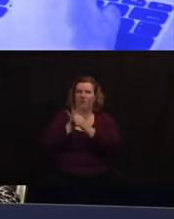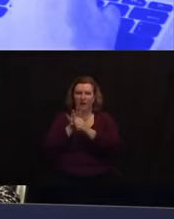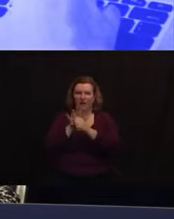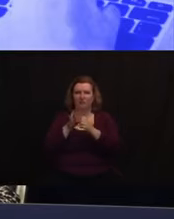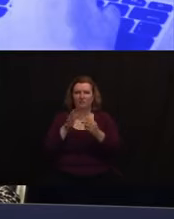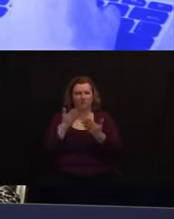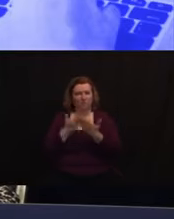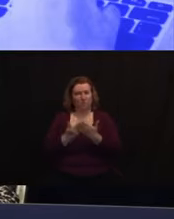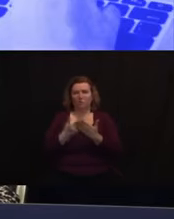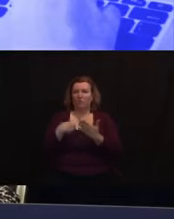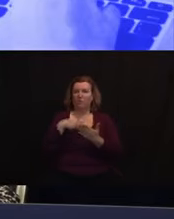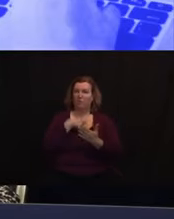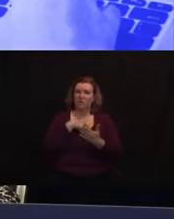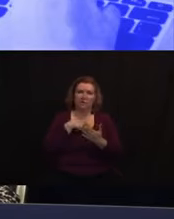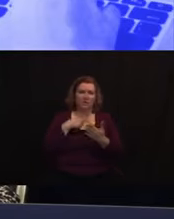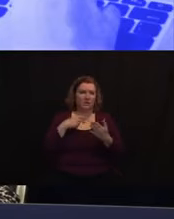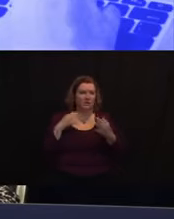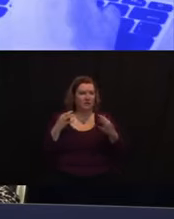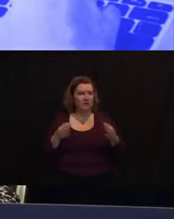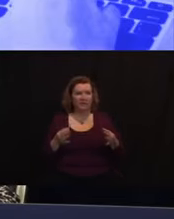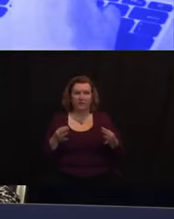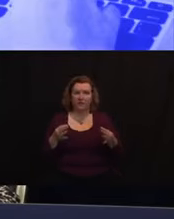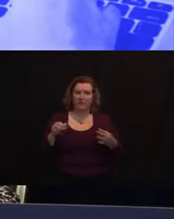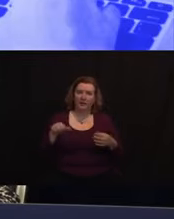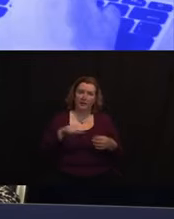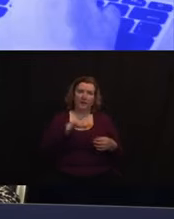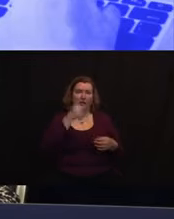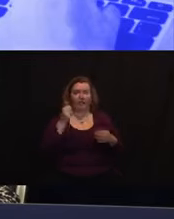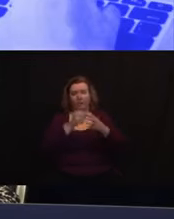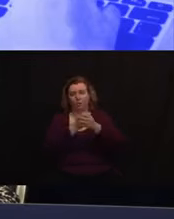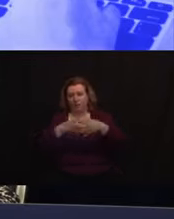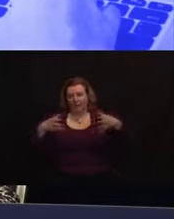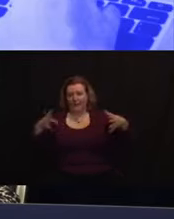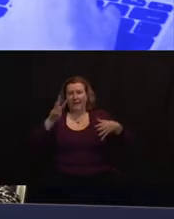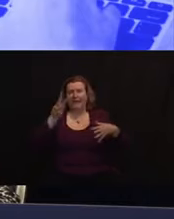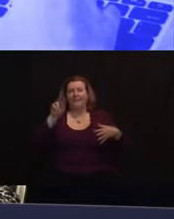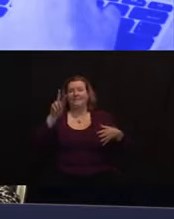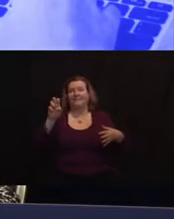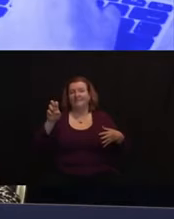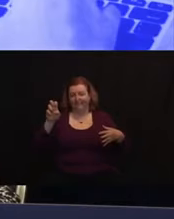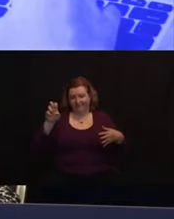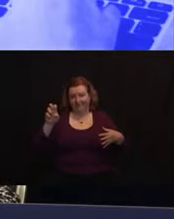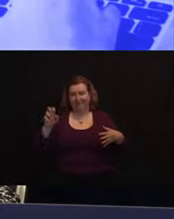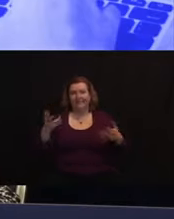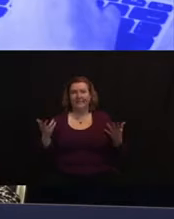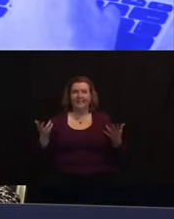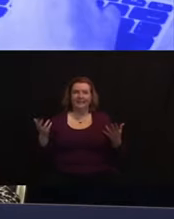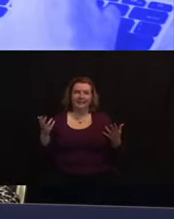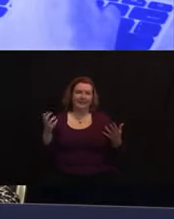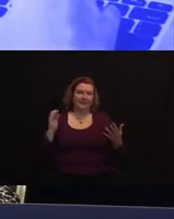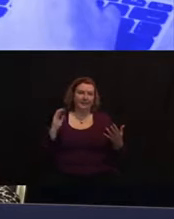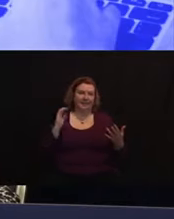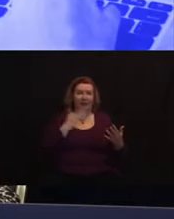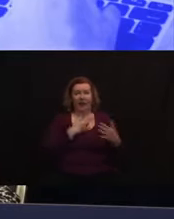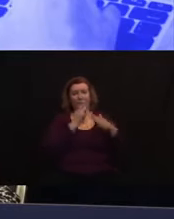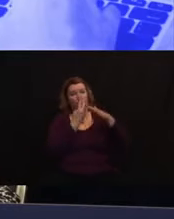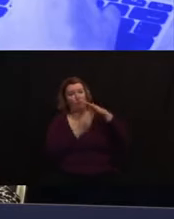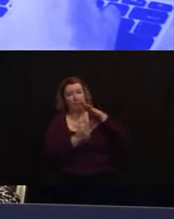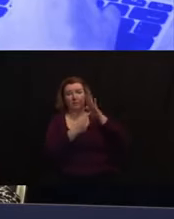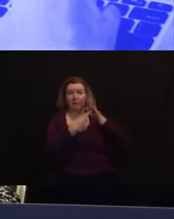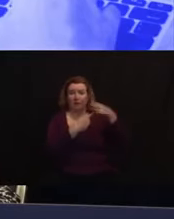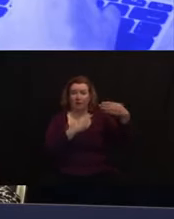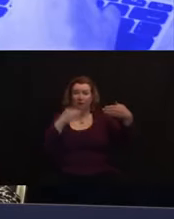are definitely in another wave of this virus. In the predictive modeling that the governor reviewed,